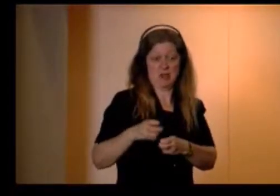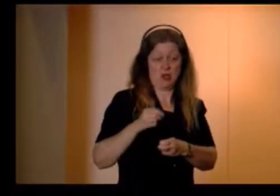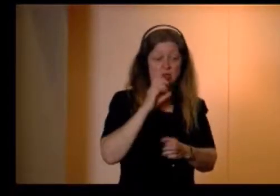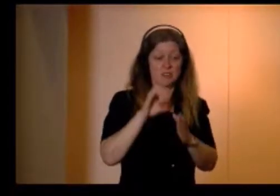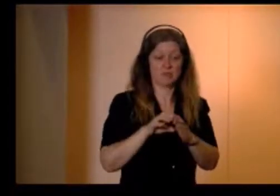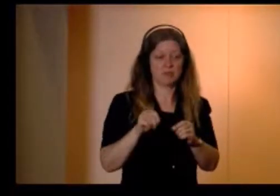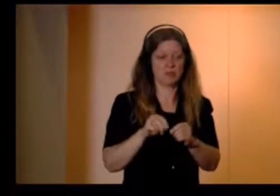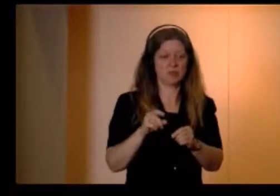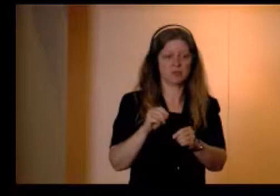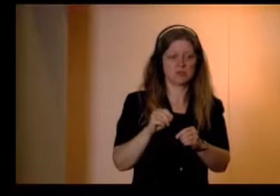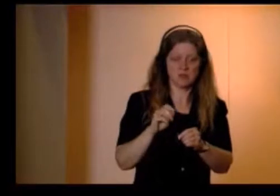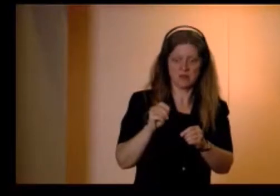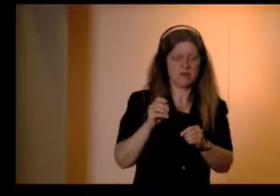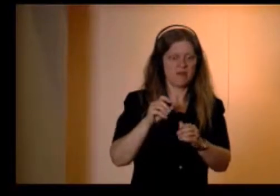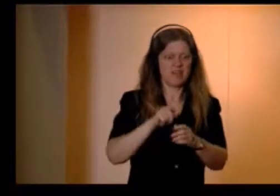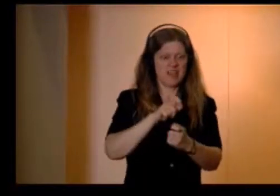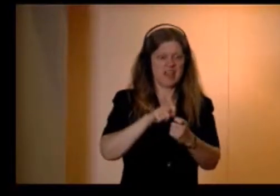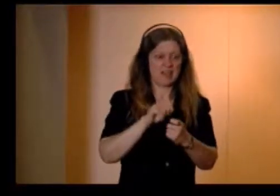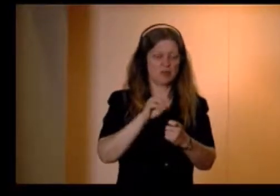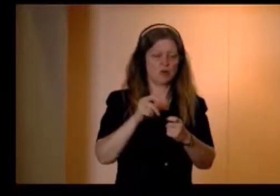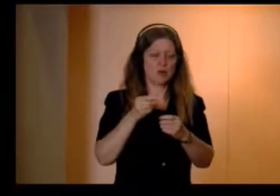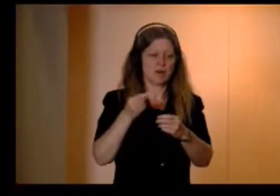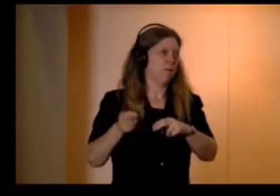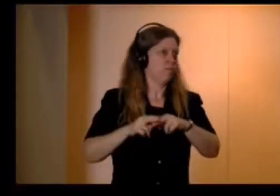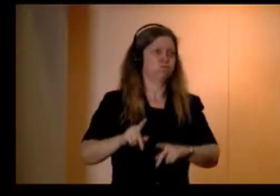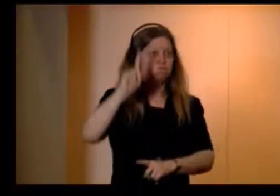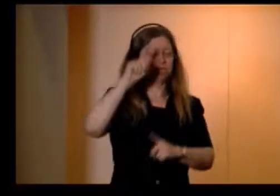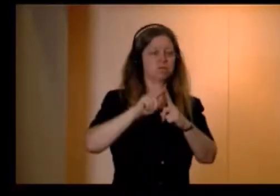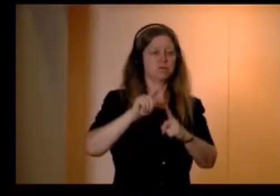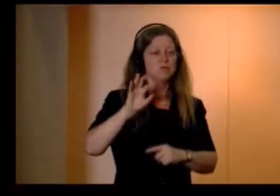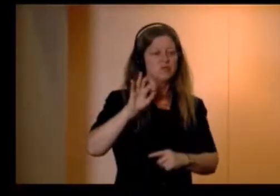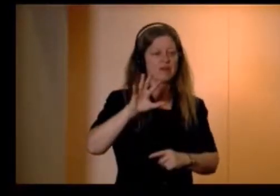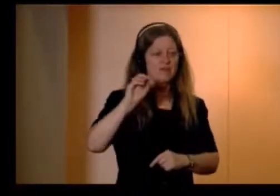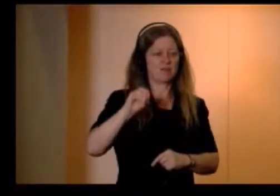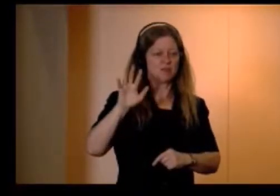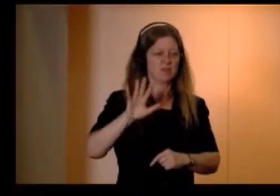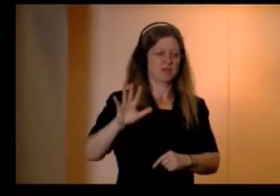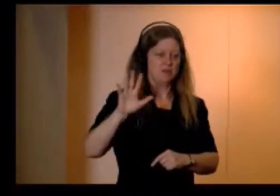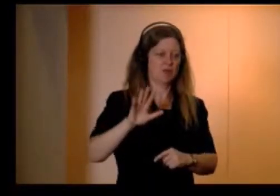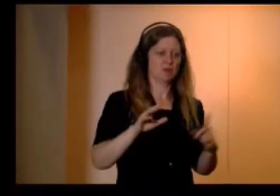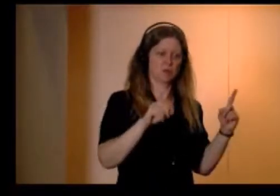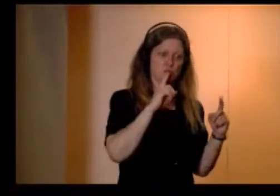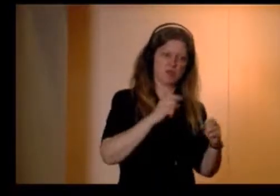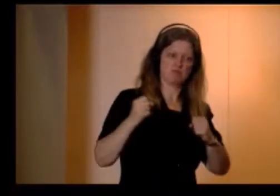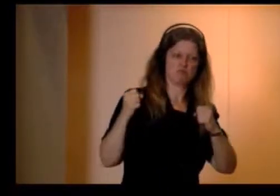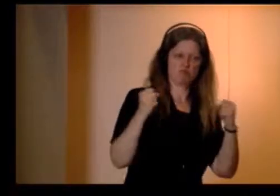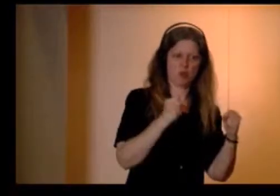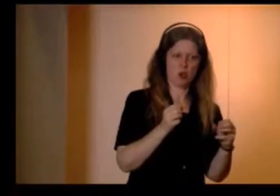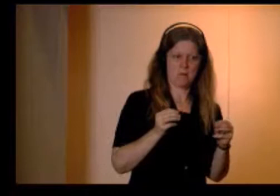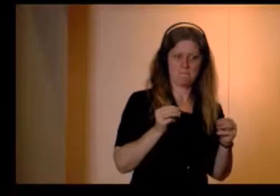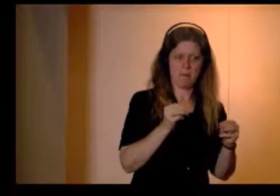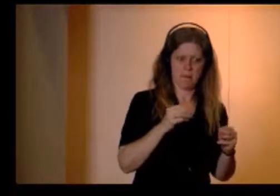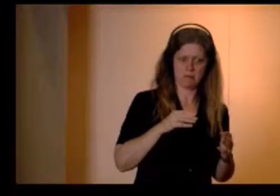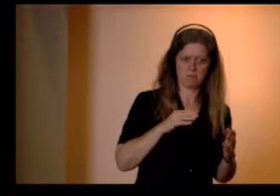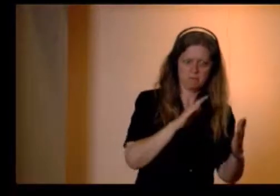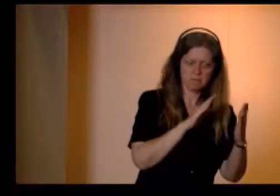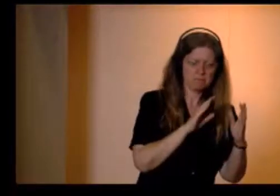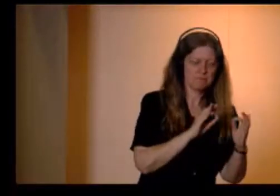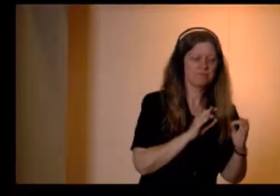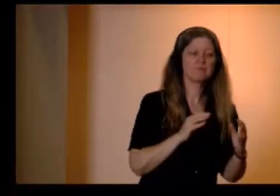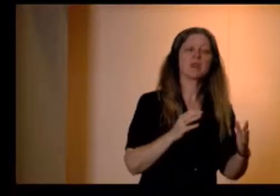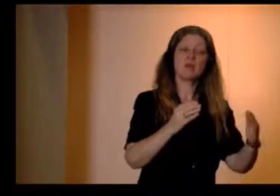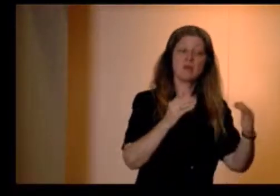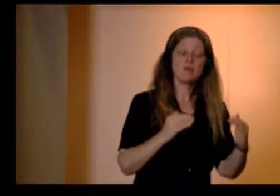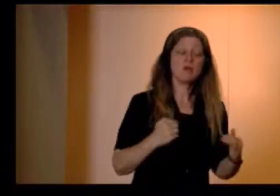your accuracy rate jumps up to almost 95%. And so this is a really powerful method. The next thing we wanted to try to see if we could discriminate